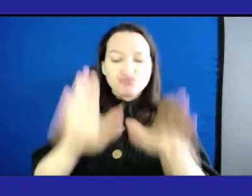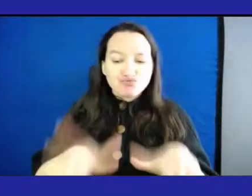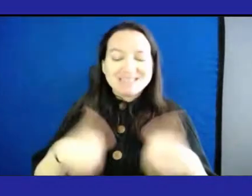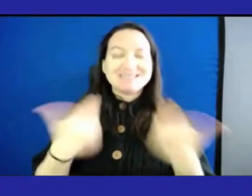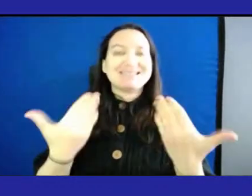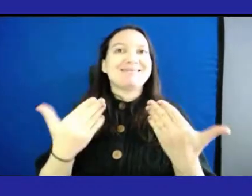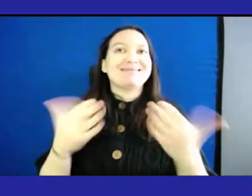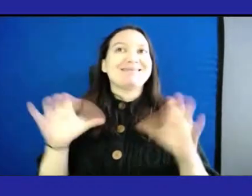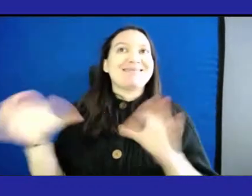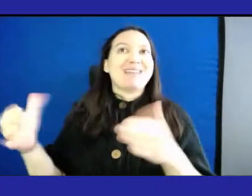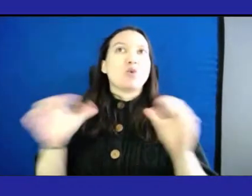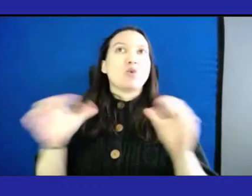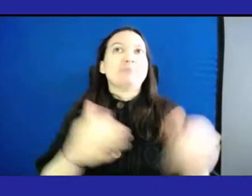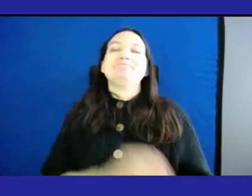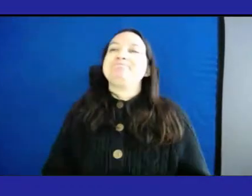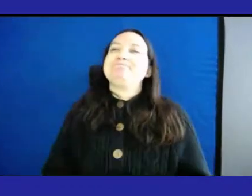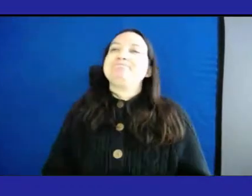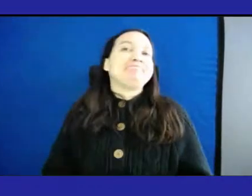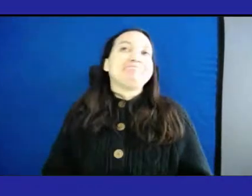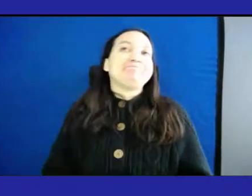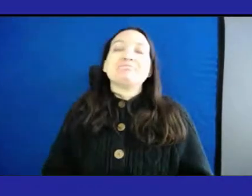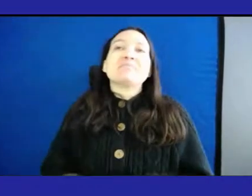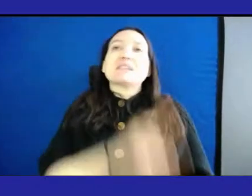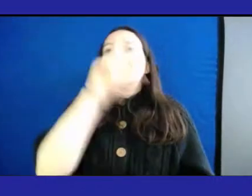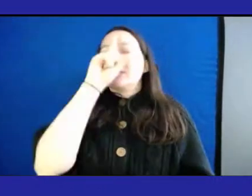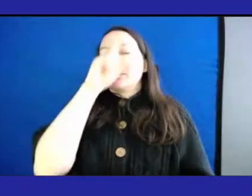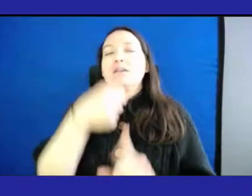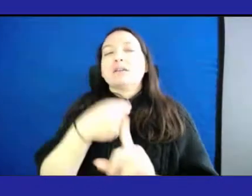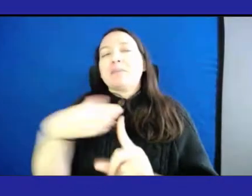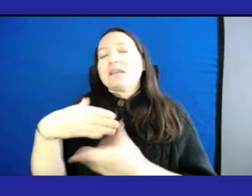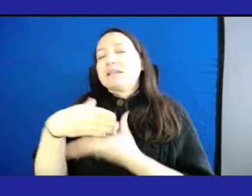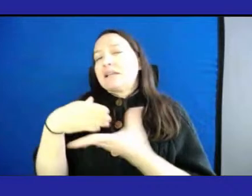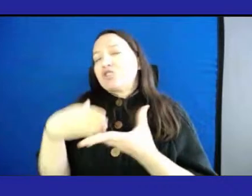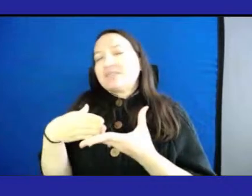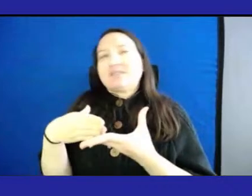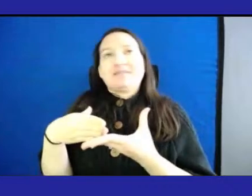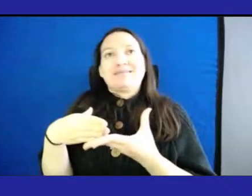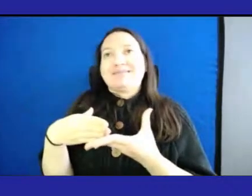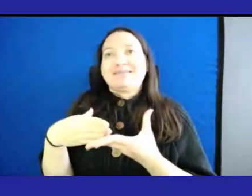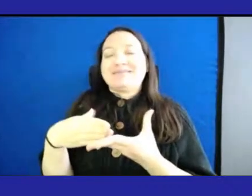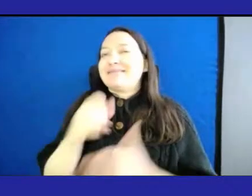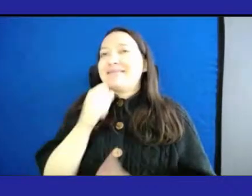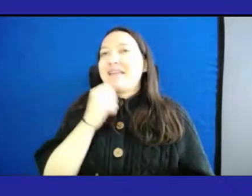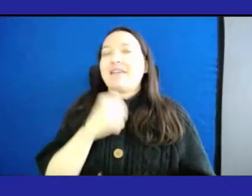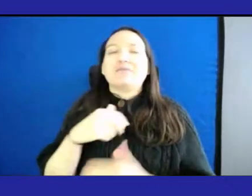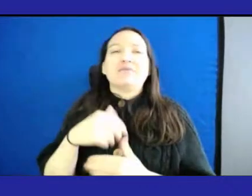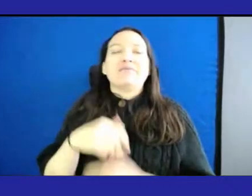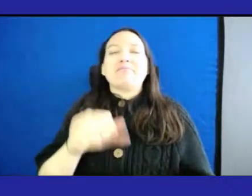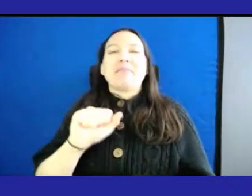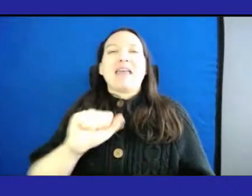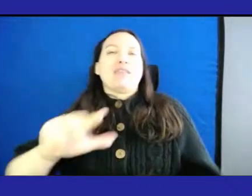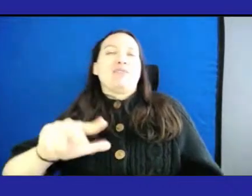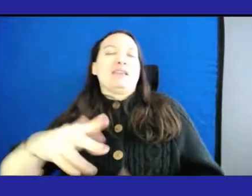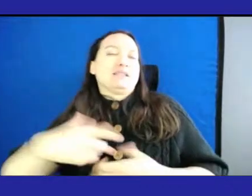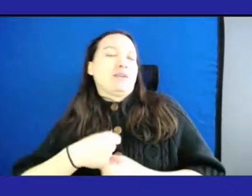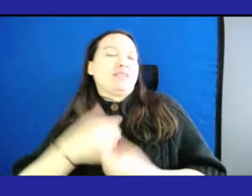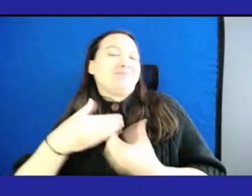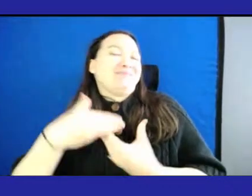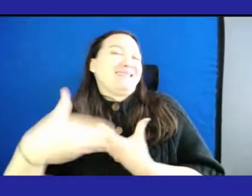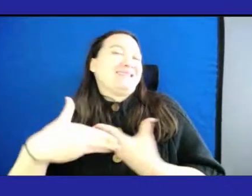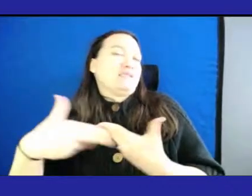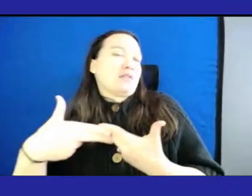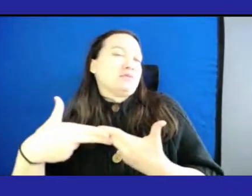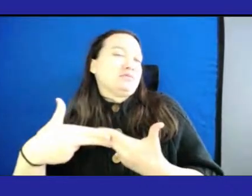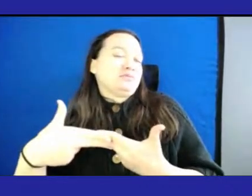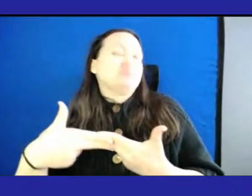what we're thinking of, justify of expanding that section, like it won't fit on our A3 summary anymore, so it'll be the next slide. But for